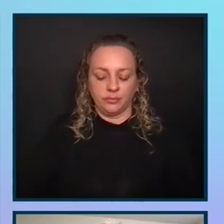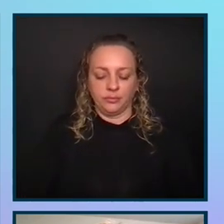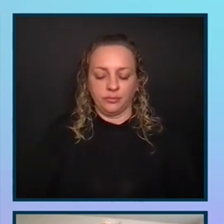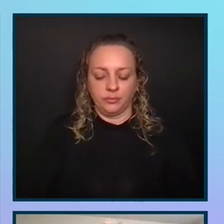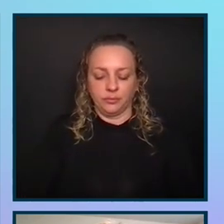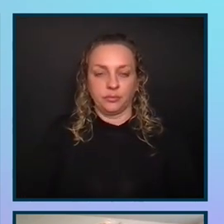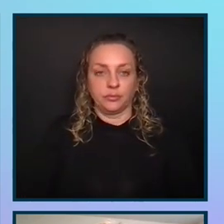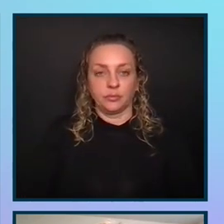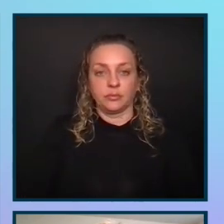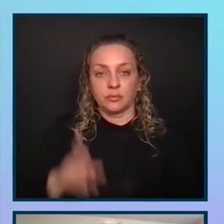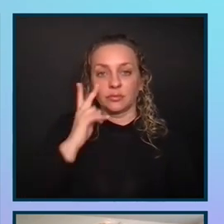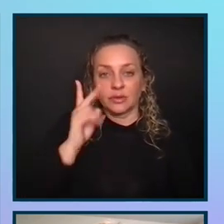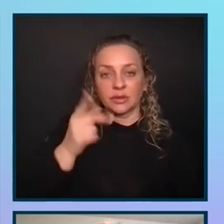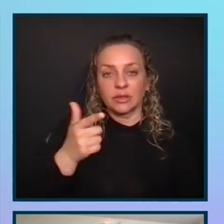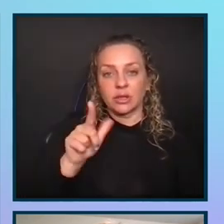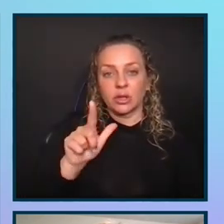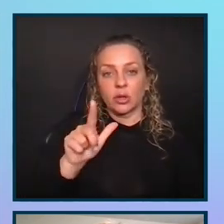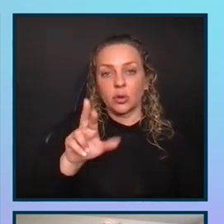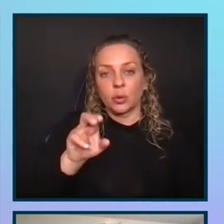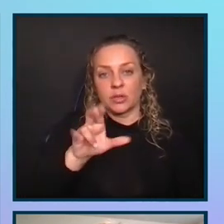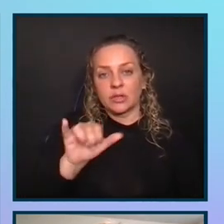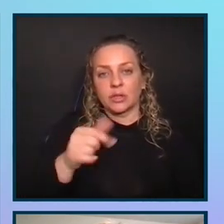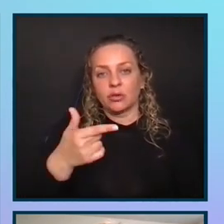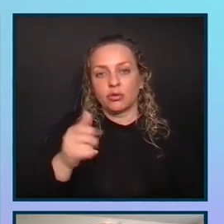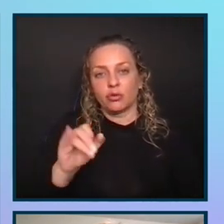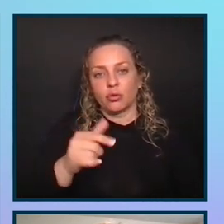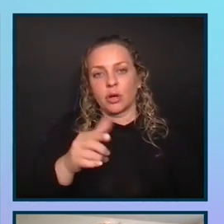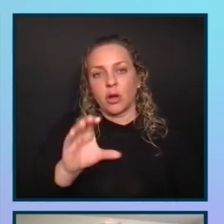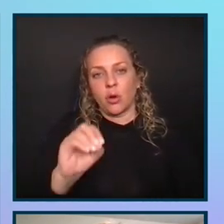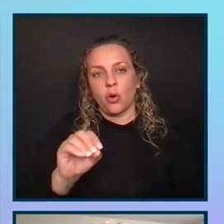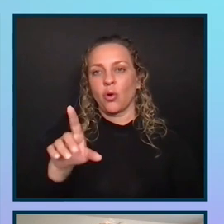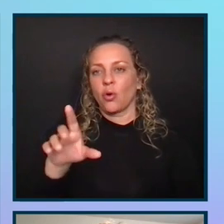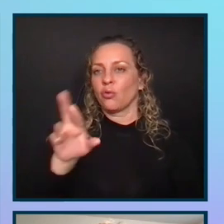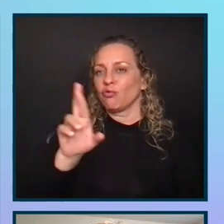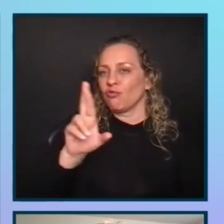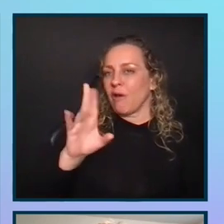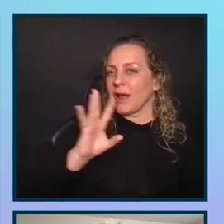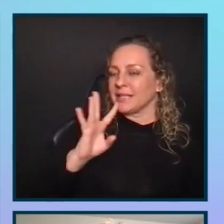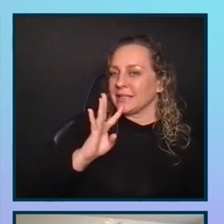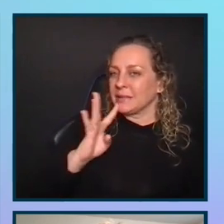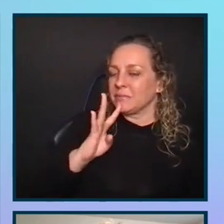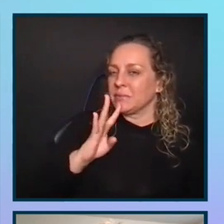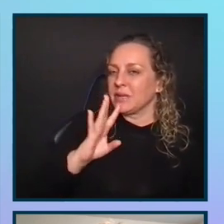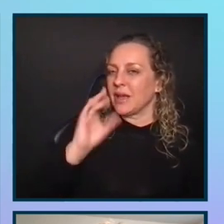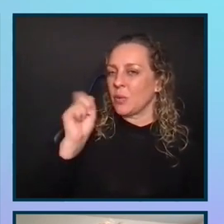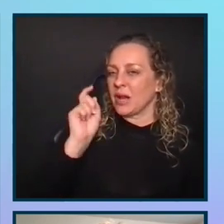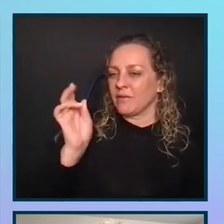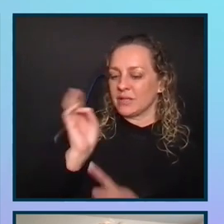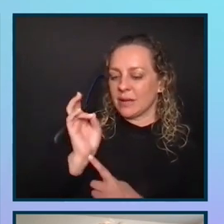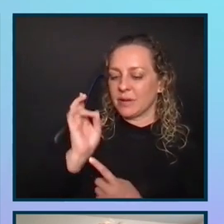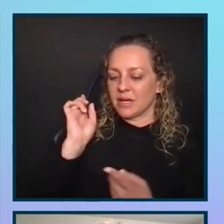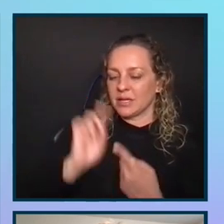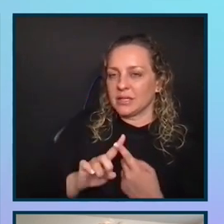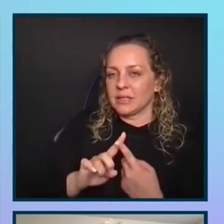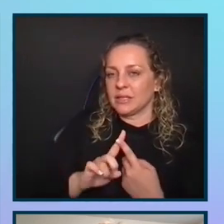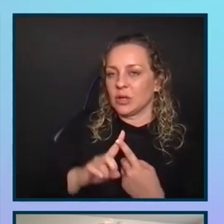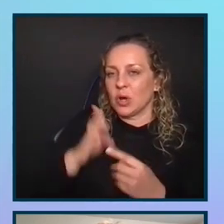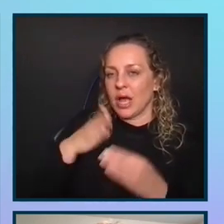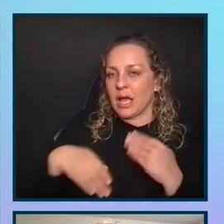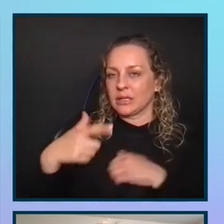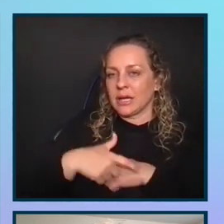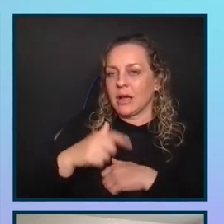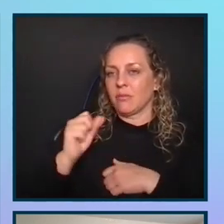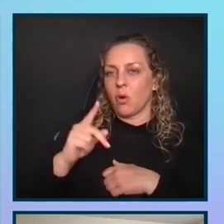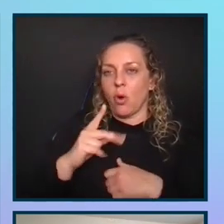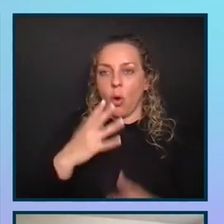Lucy Greco. Yeah. Sorry, Steve, to interrupt. Just want to give you about 7 minutes until end time. So.